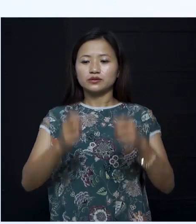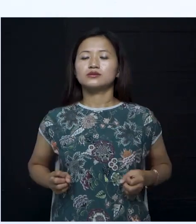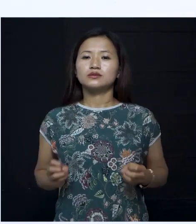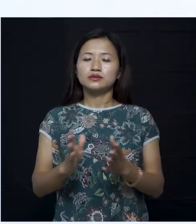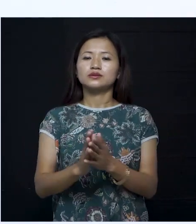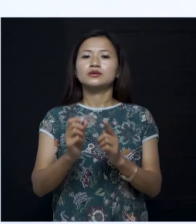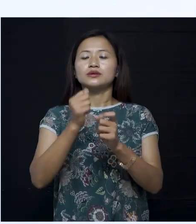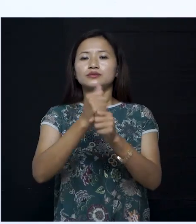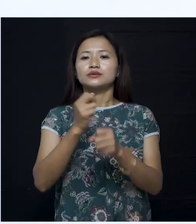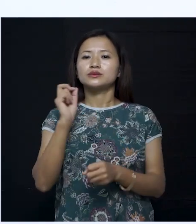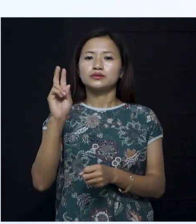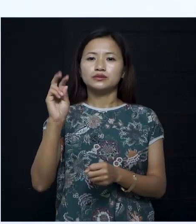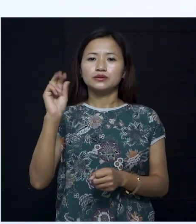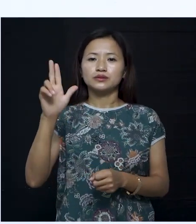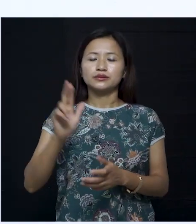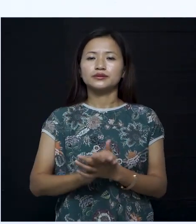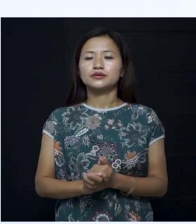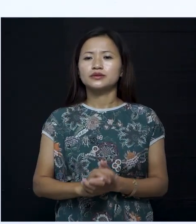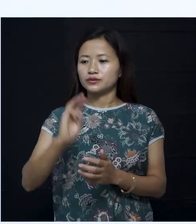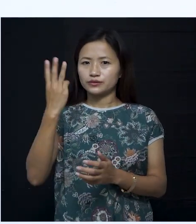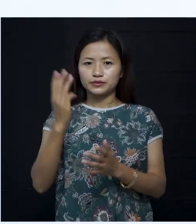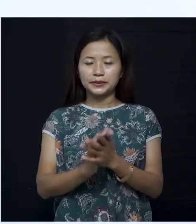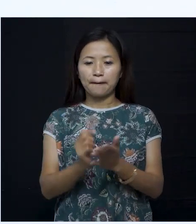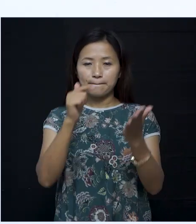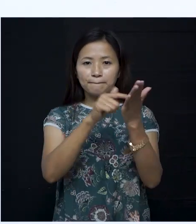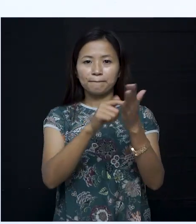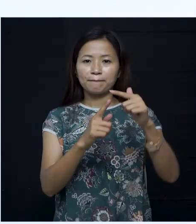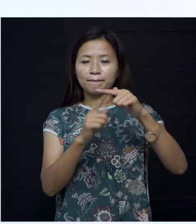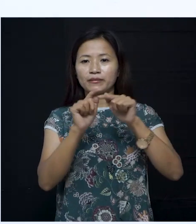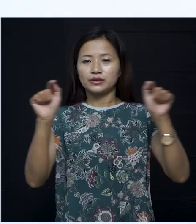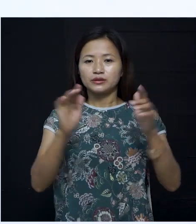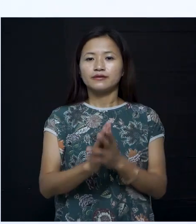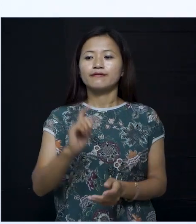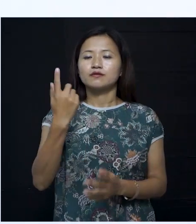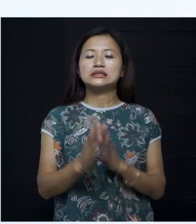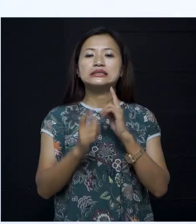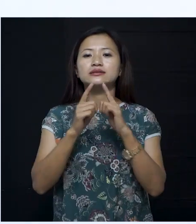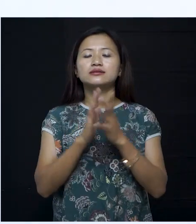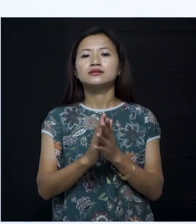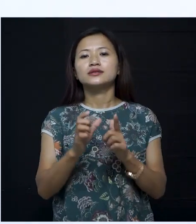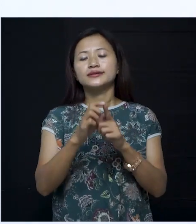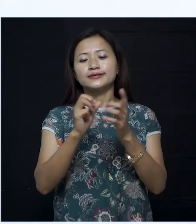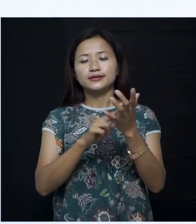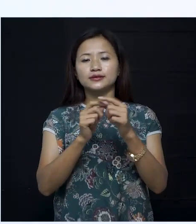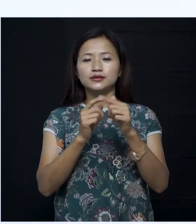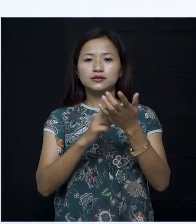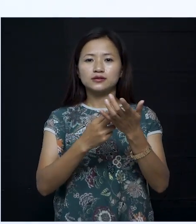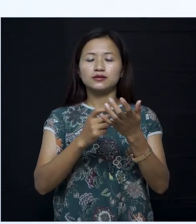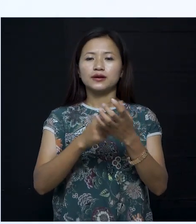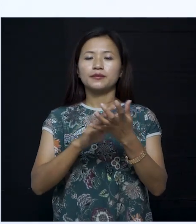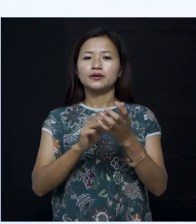and the following pages. We have three main topics here, but today we will first discuss on determiners, and